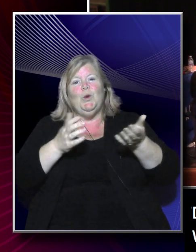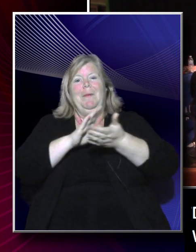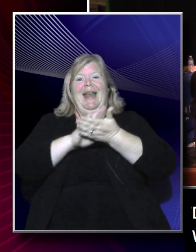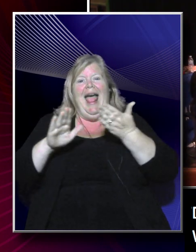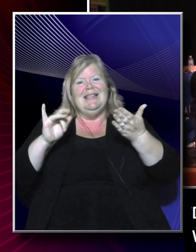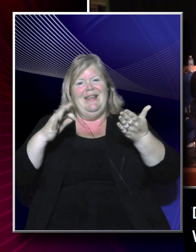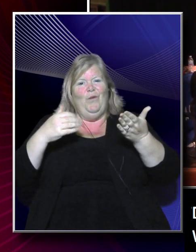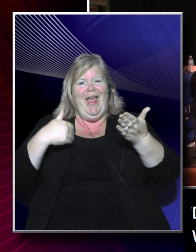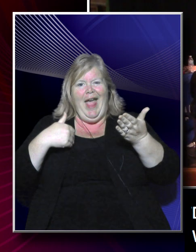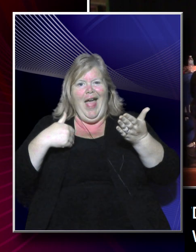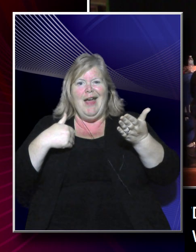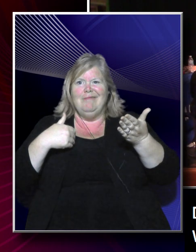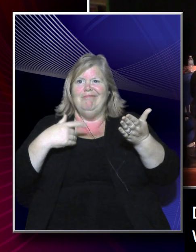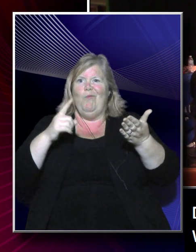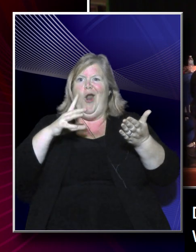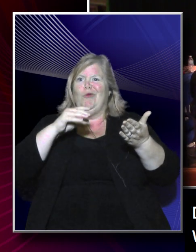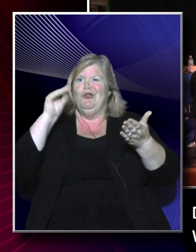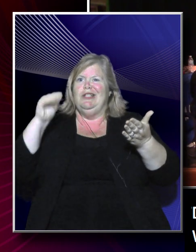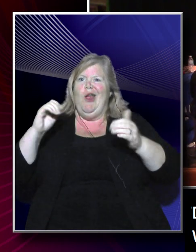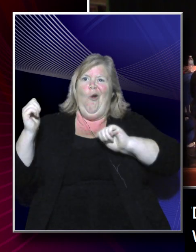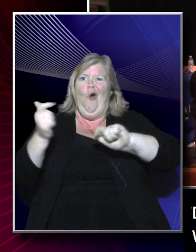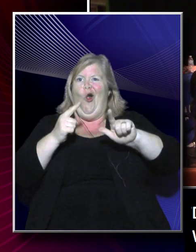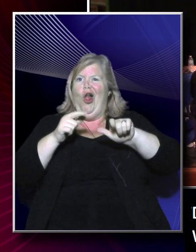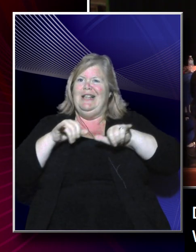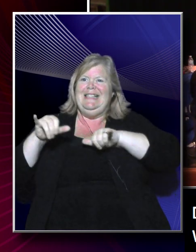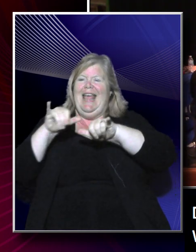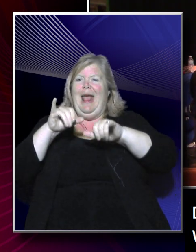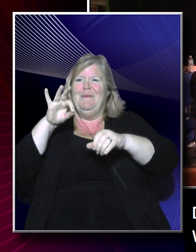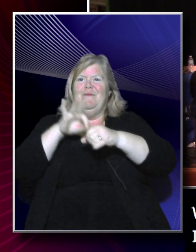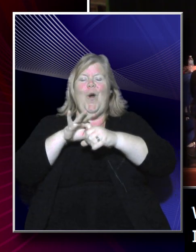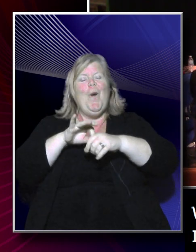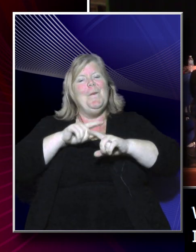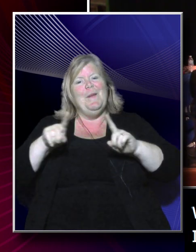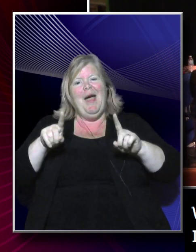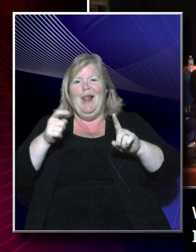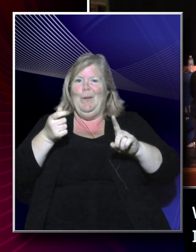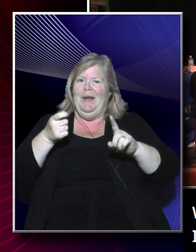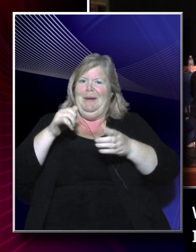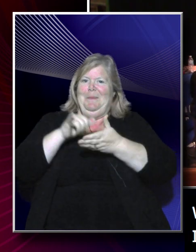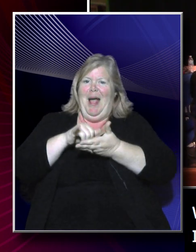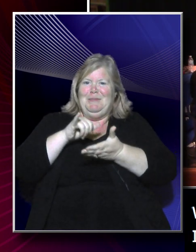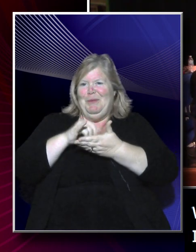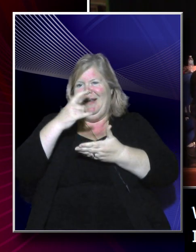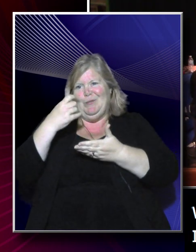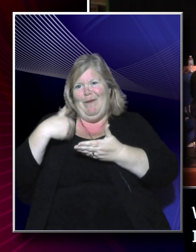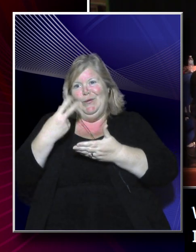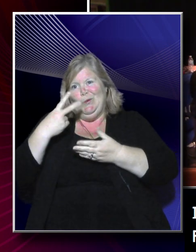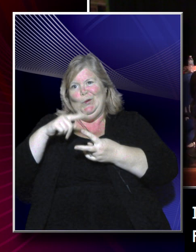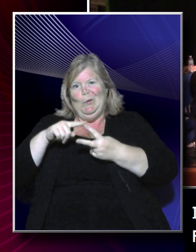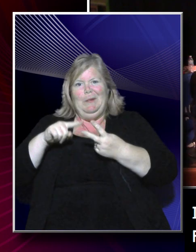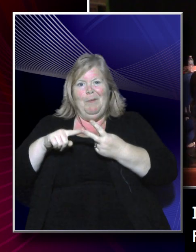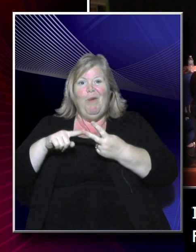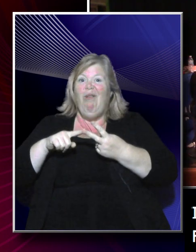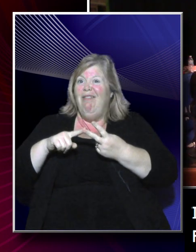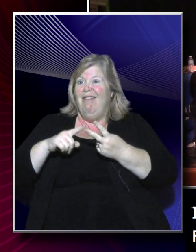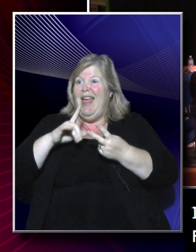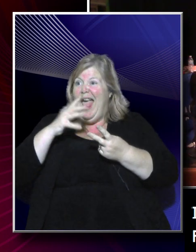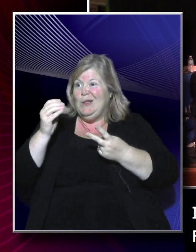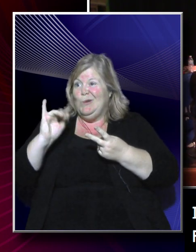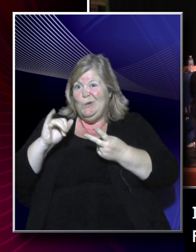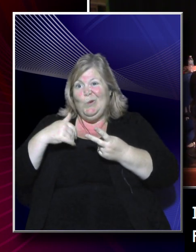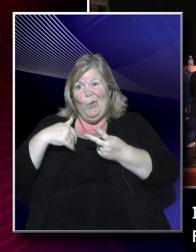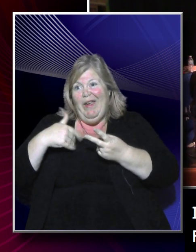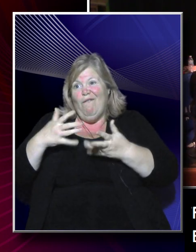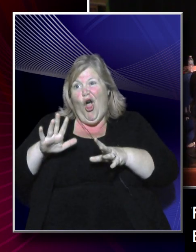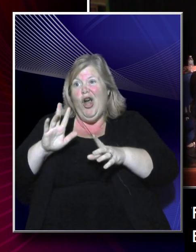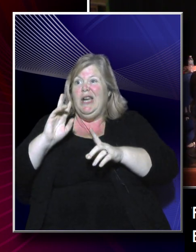unanimous vote. It's kind of impossible to do that if you've got two folks going for the same part. The fact that we've roped you both into doing one of two